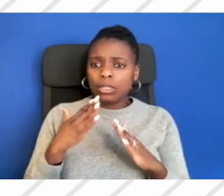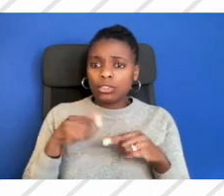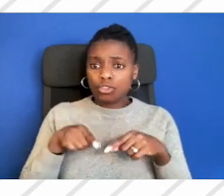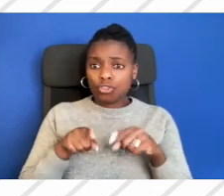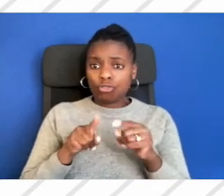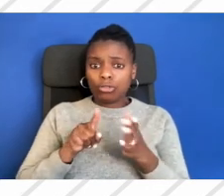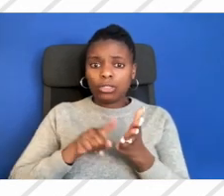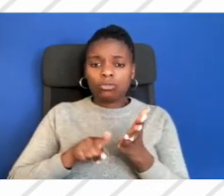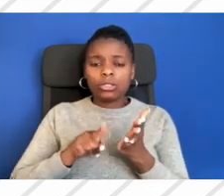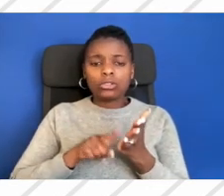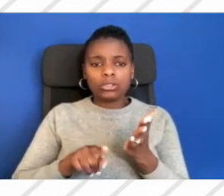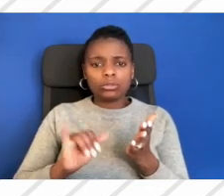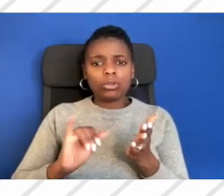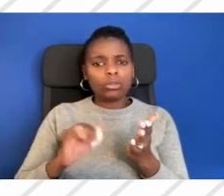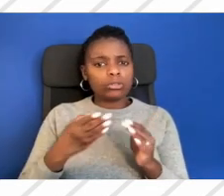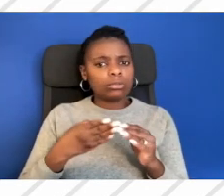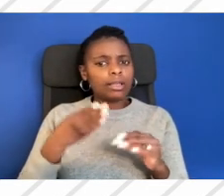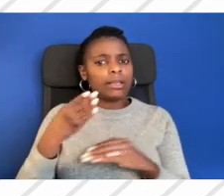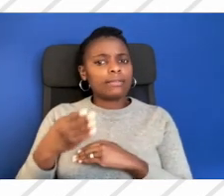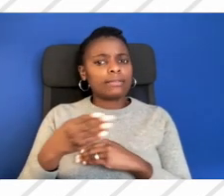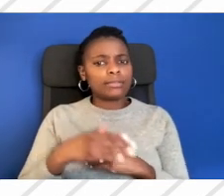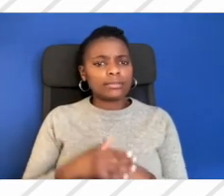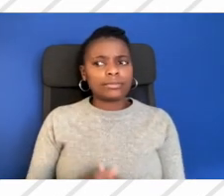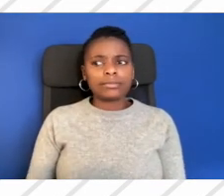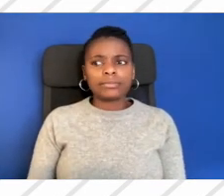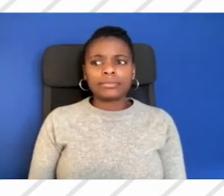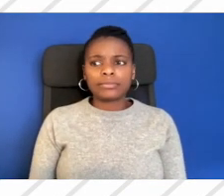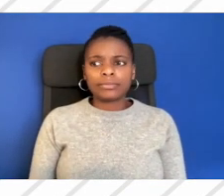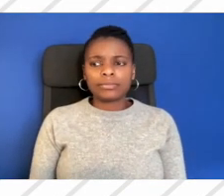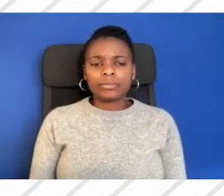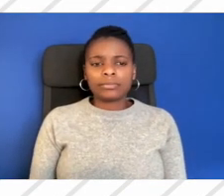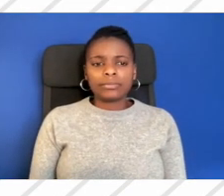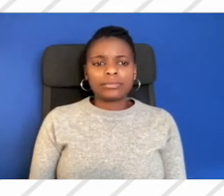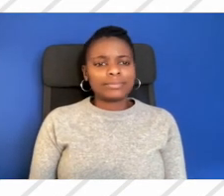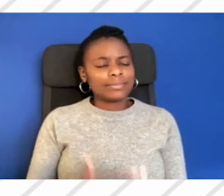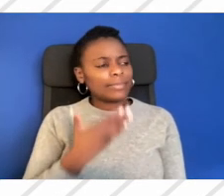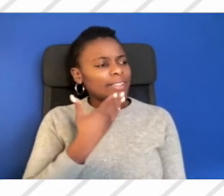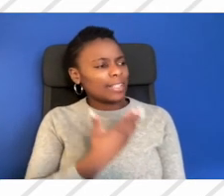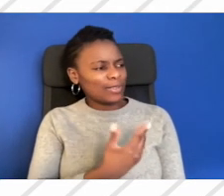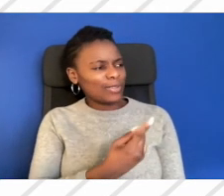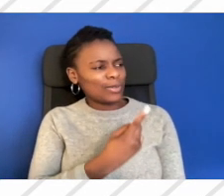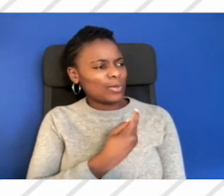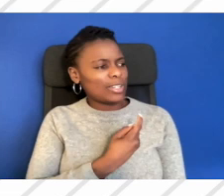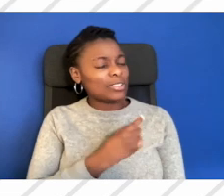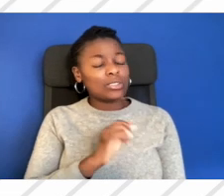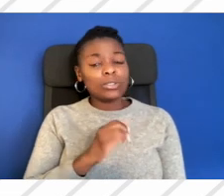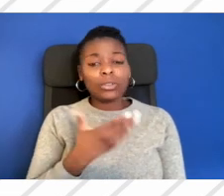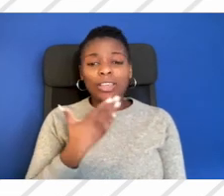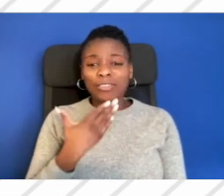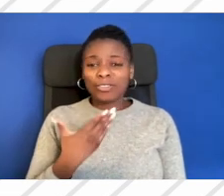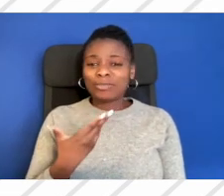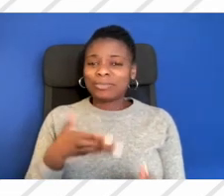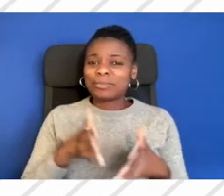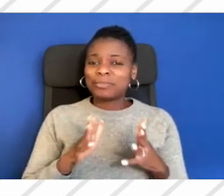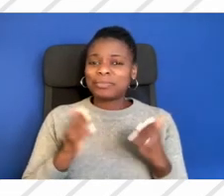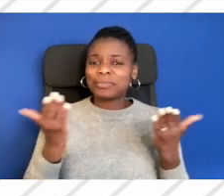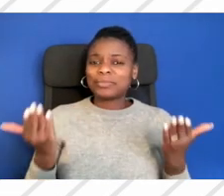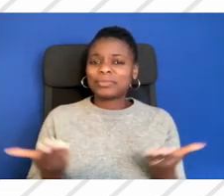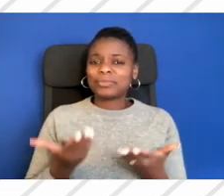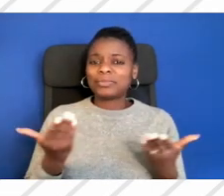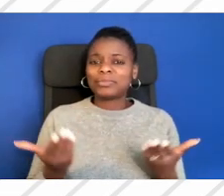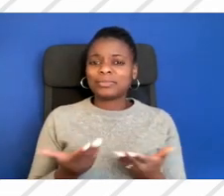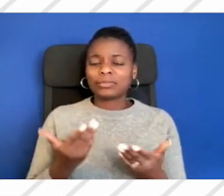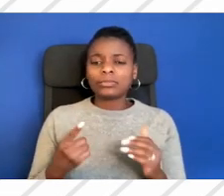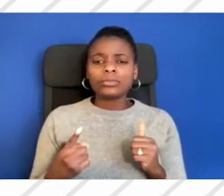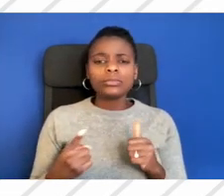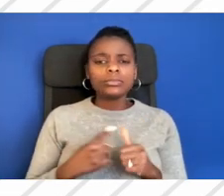occurring and beyond? Thank you so much. Thanks, Gael, for the question, and thanks for having me here. I want to start